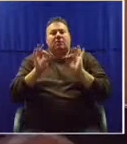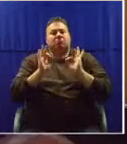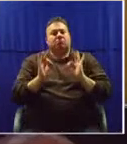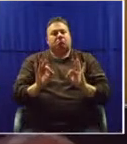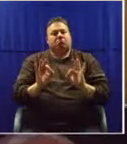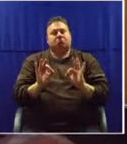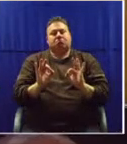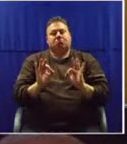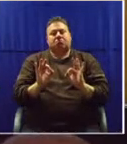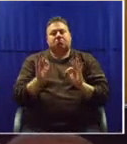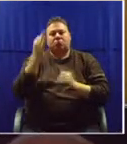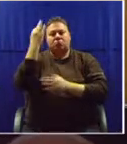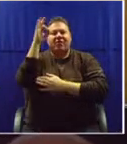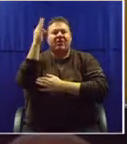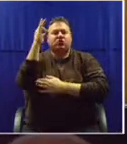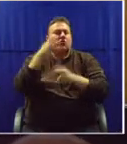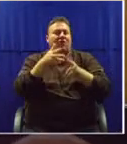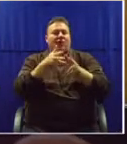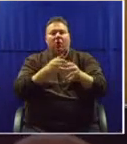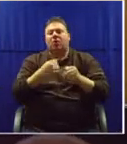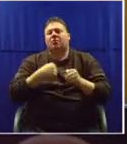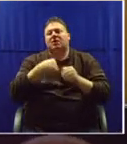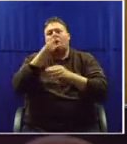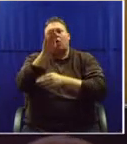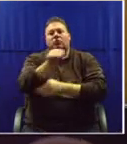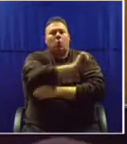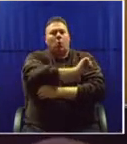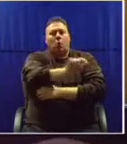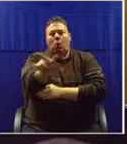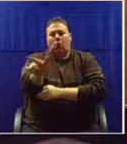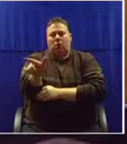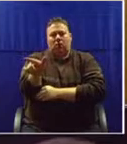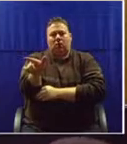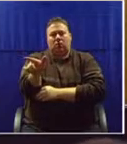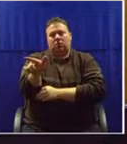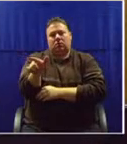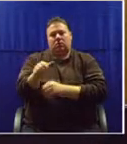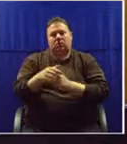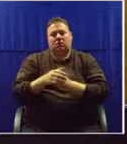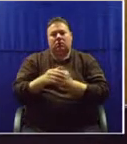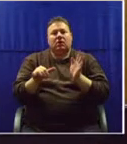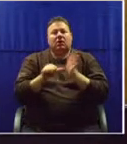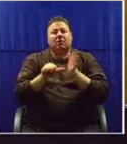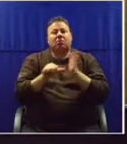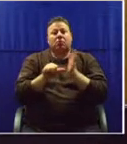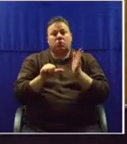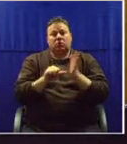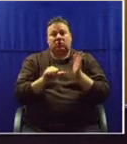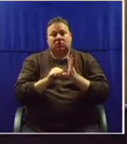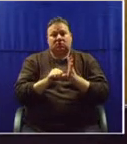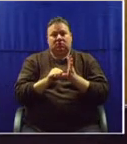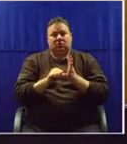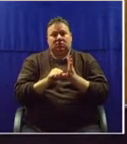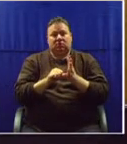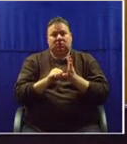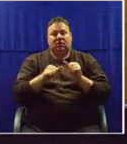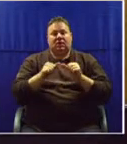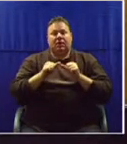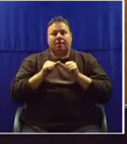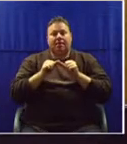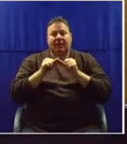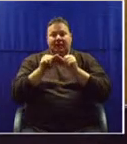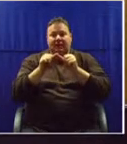I'm appealing to all of us, honorable members. It is important that we maintain